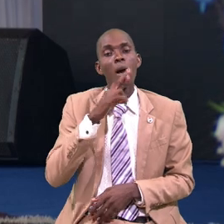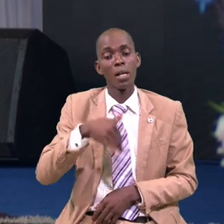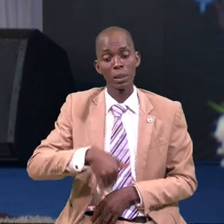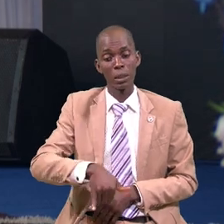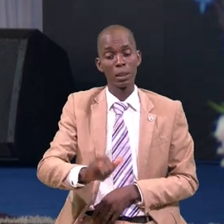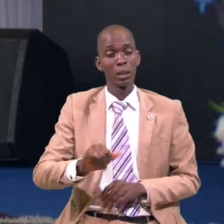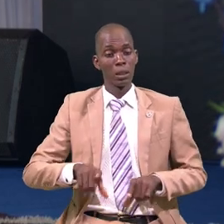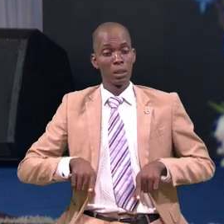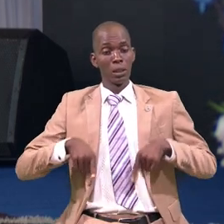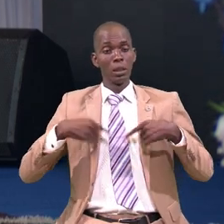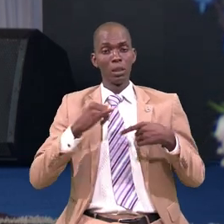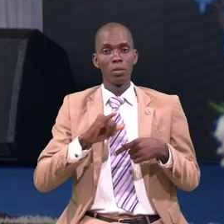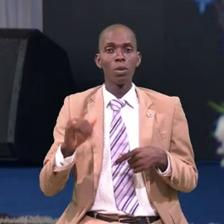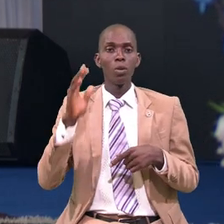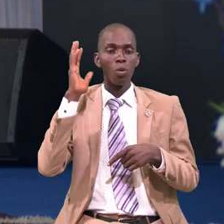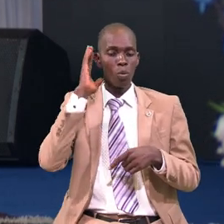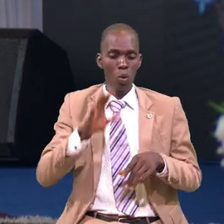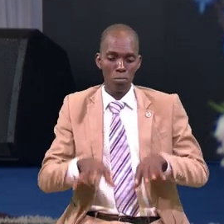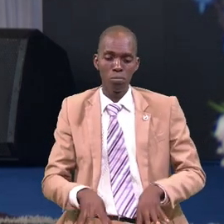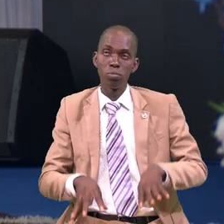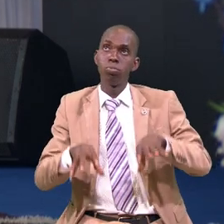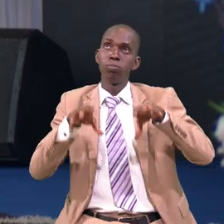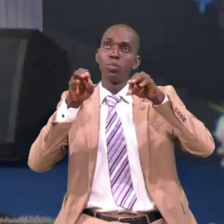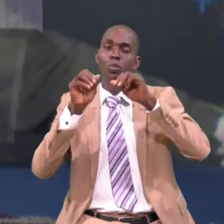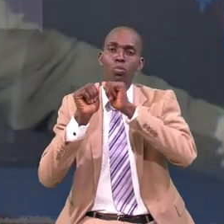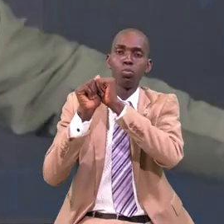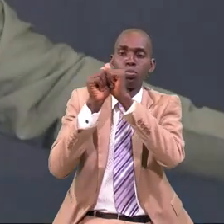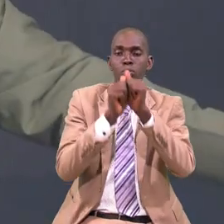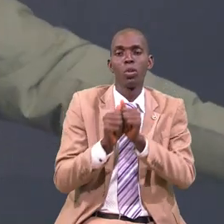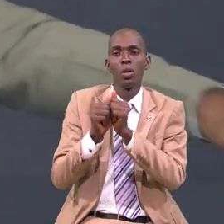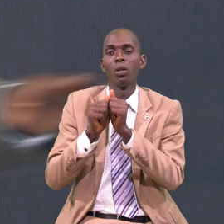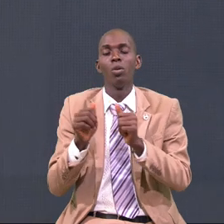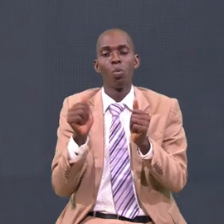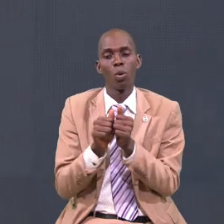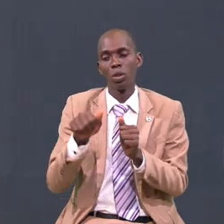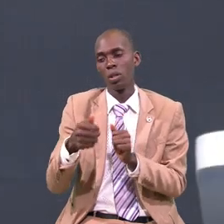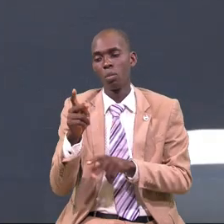up together with them without seeing death.